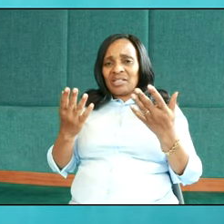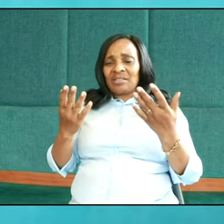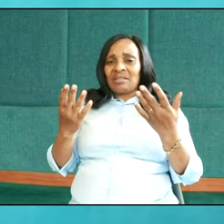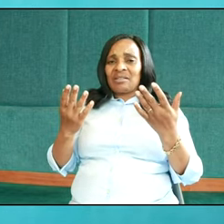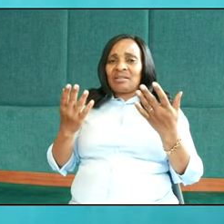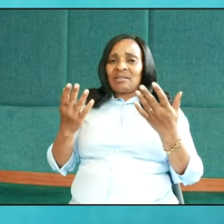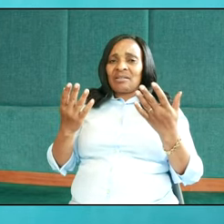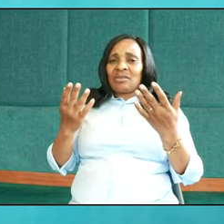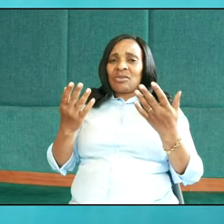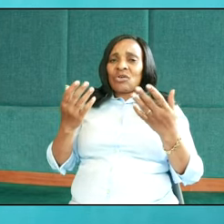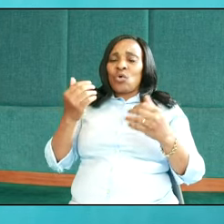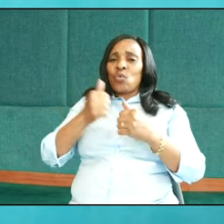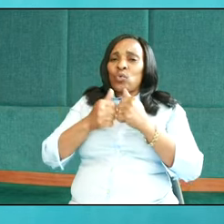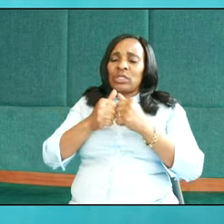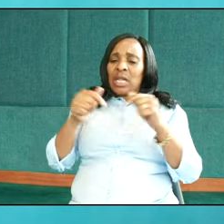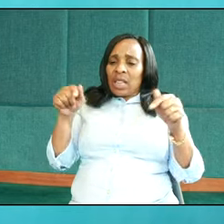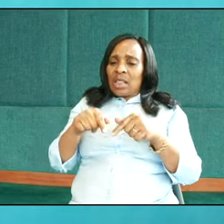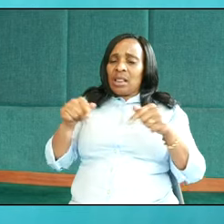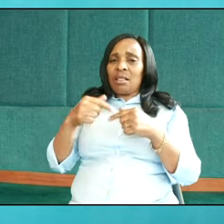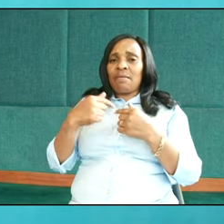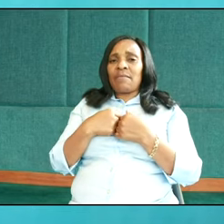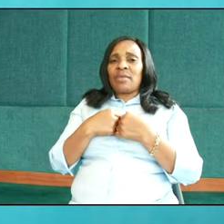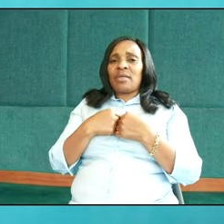something that really rattles you,